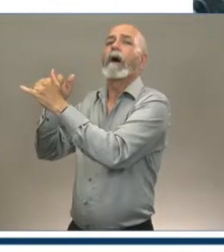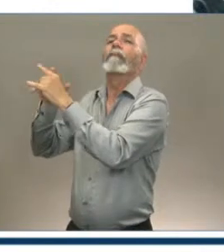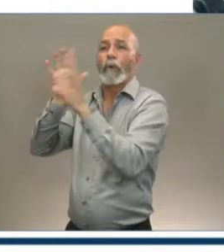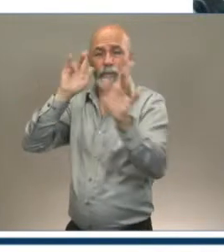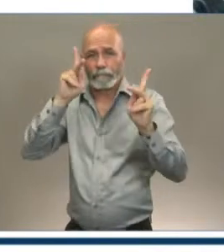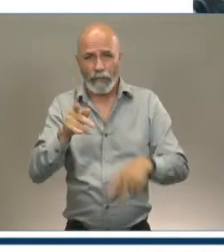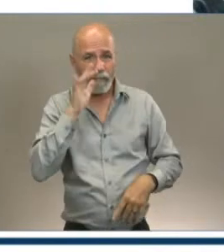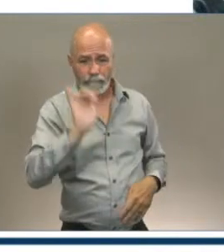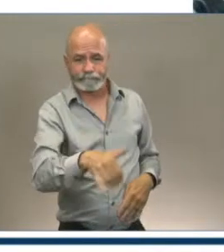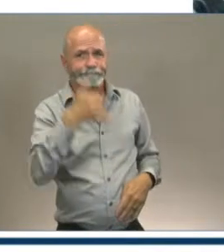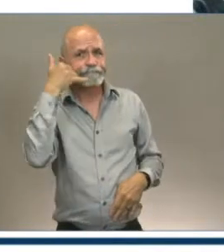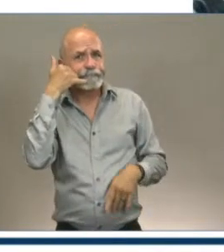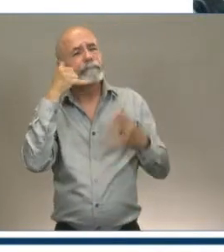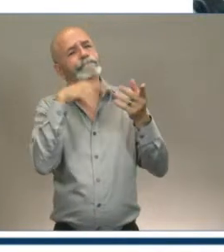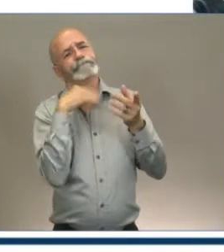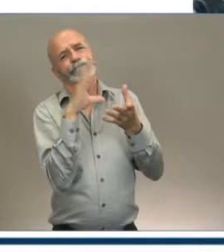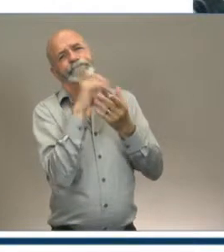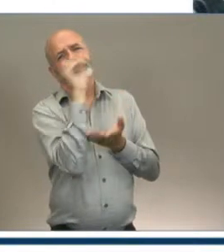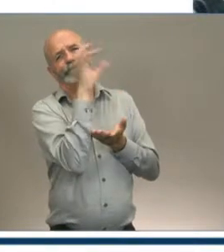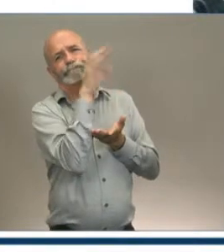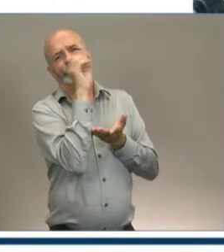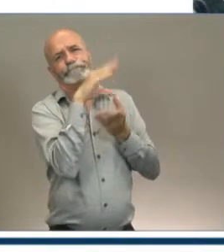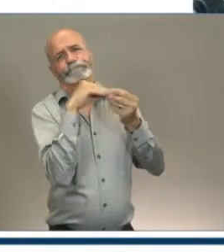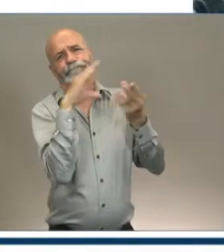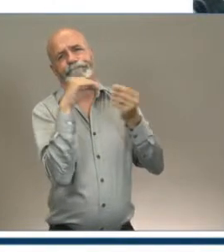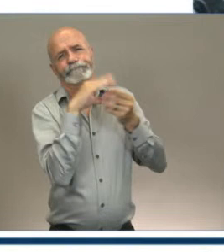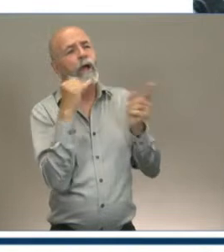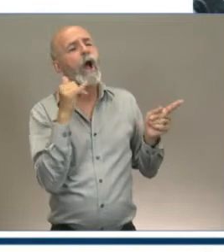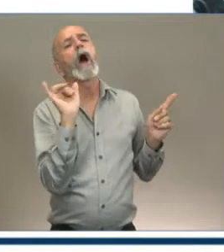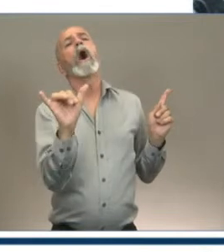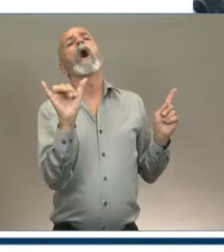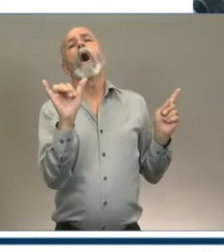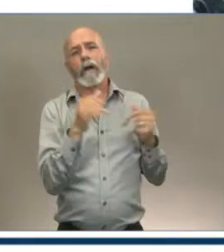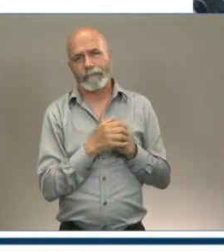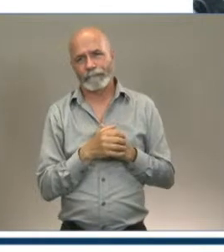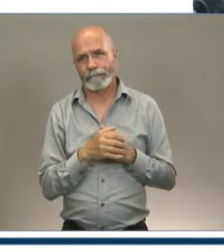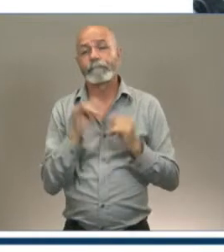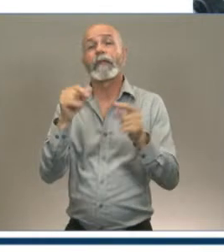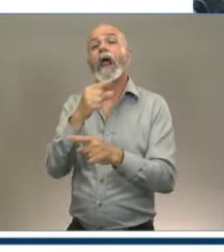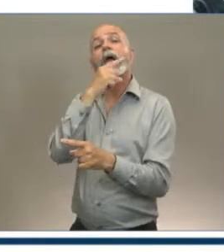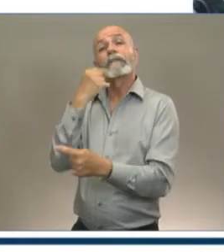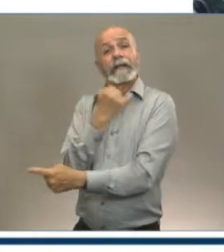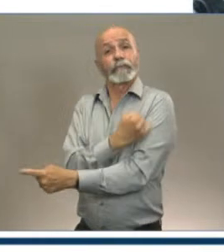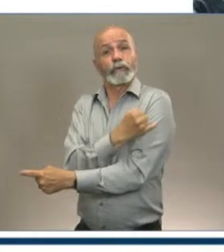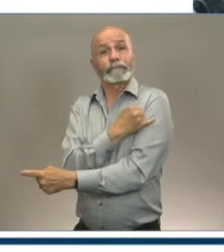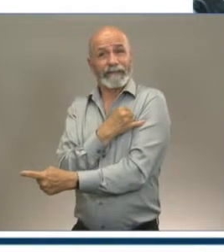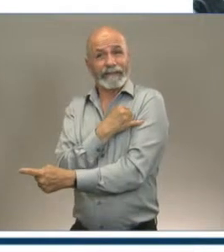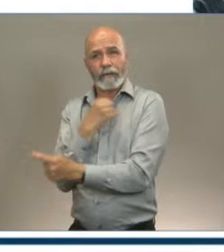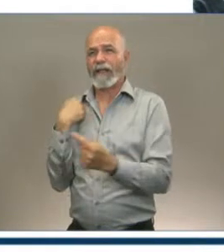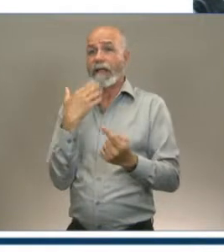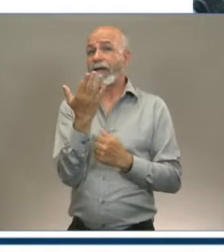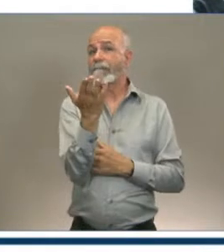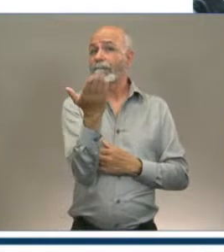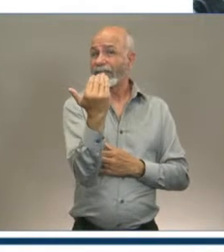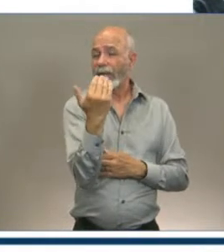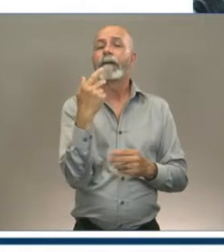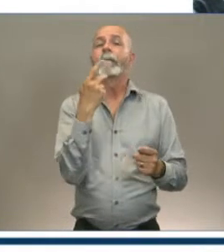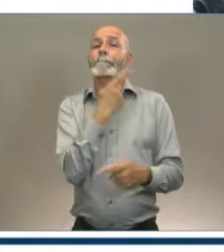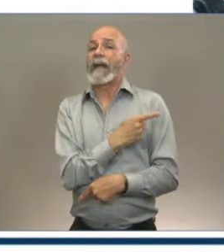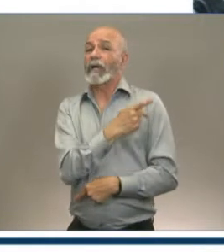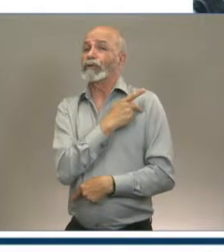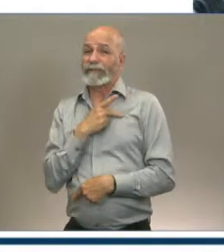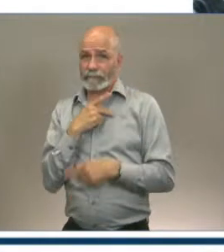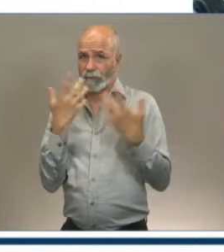outbreak at the non-COVID unit at the Halifax Infirmary, a total of 15 patients who have been in the unit have tested